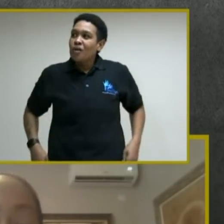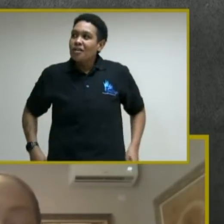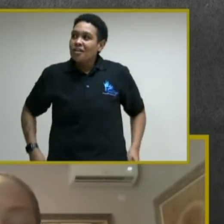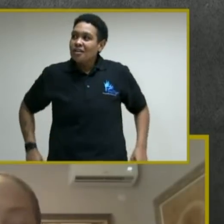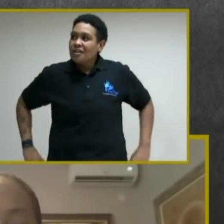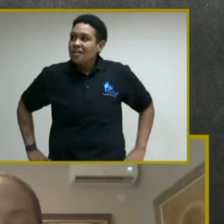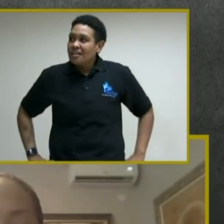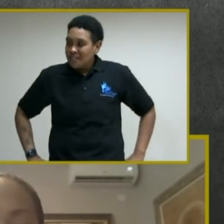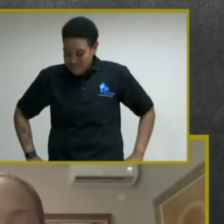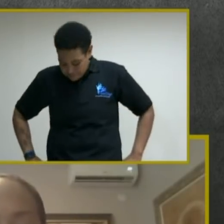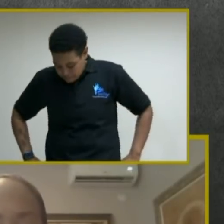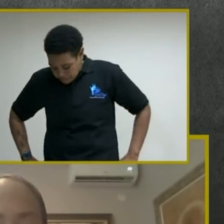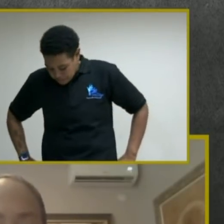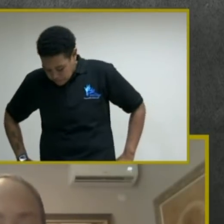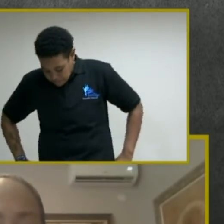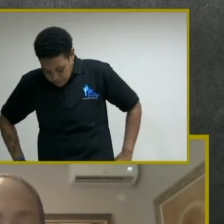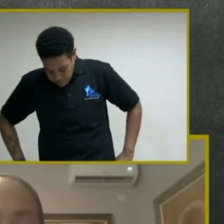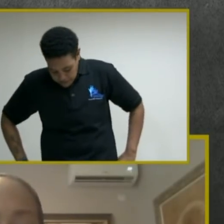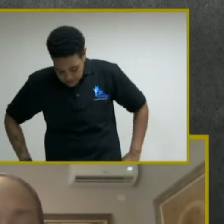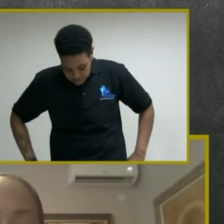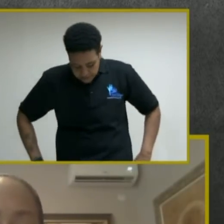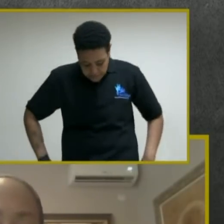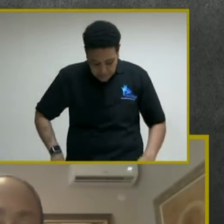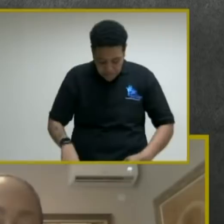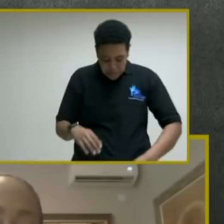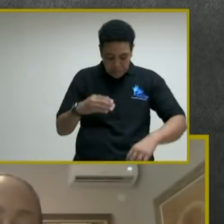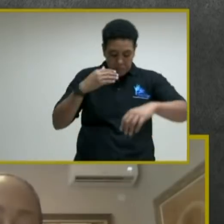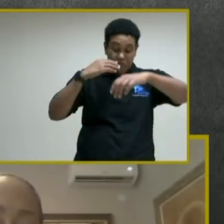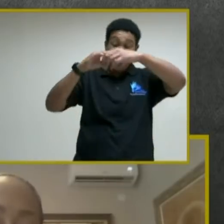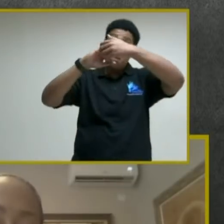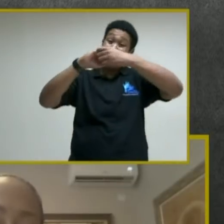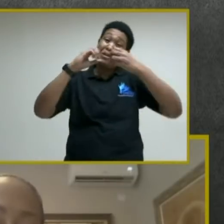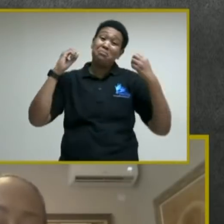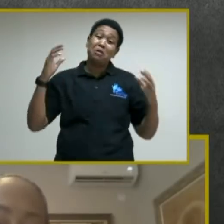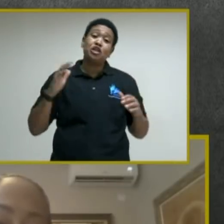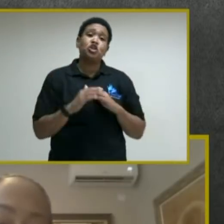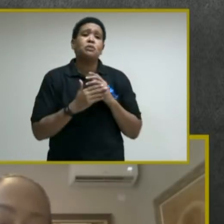a good partnership. I think that there are many Jamaicans who,